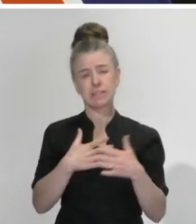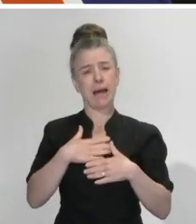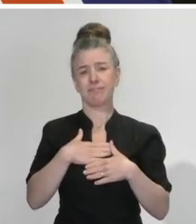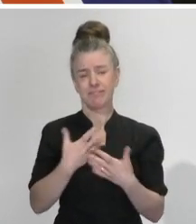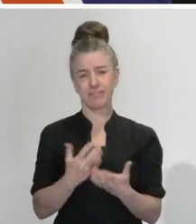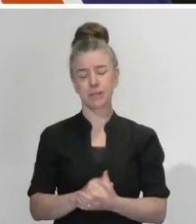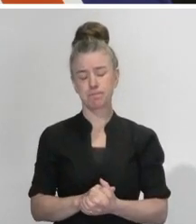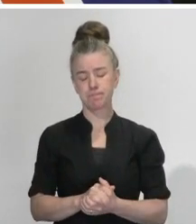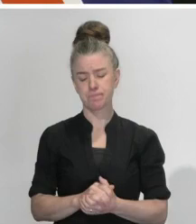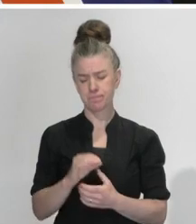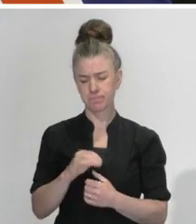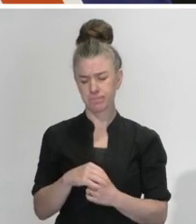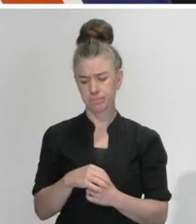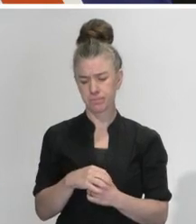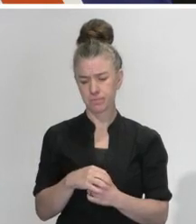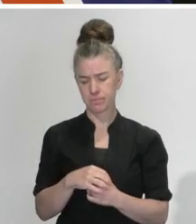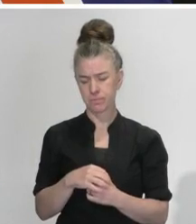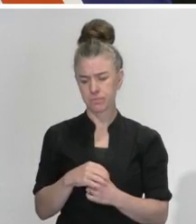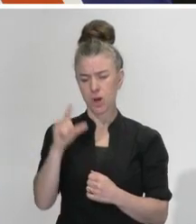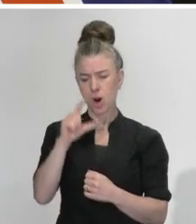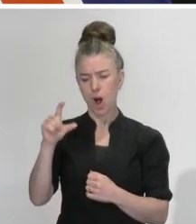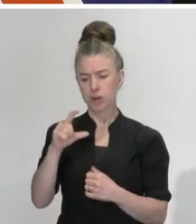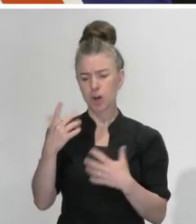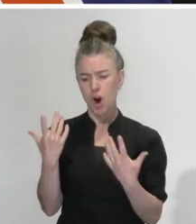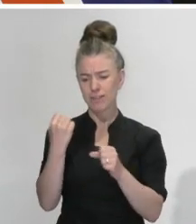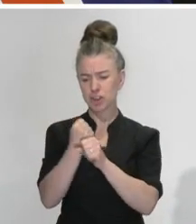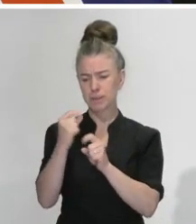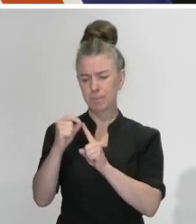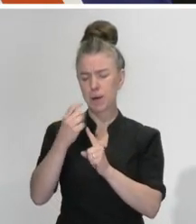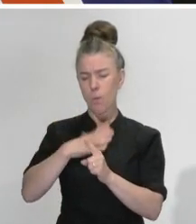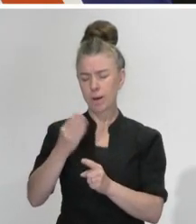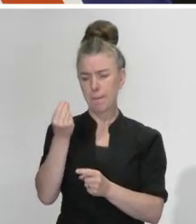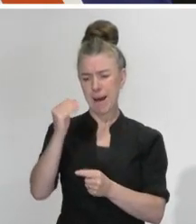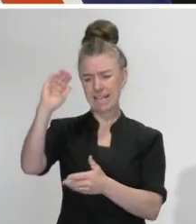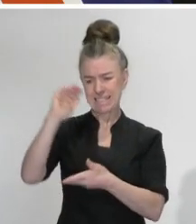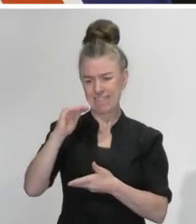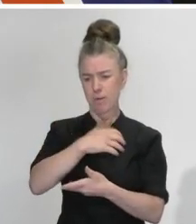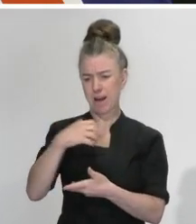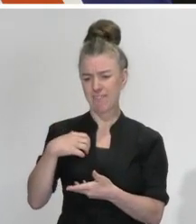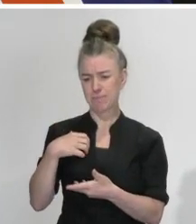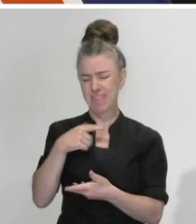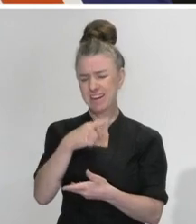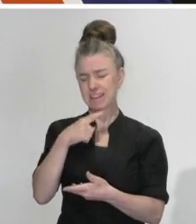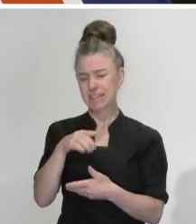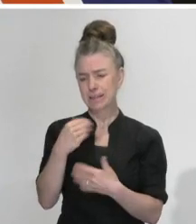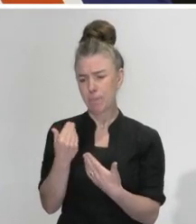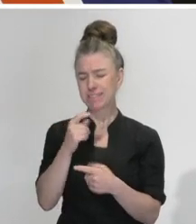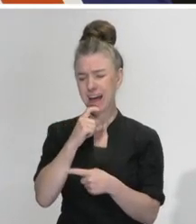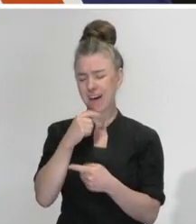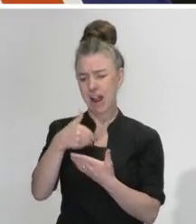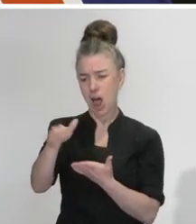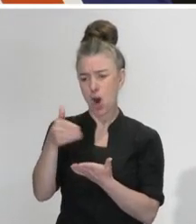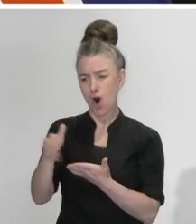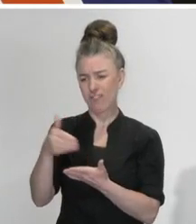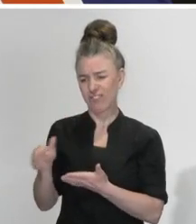called for an emergency cash injection from the government, saying that some GPs are working for free and others are being laid off. Is this being considered at all by the